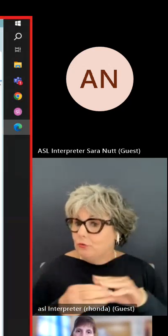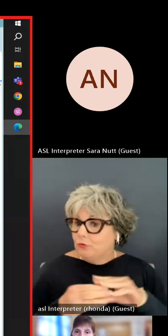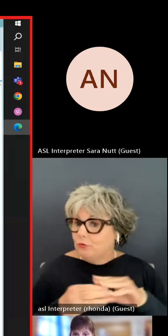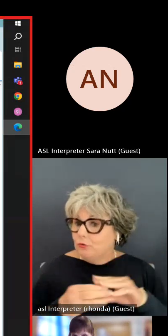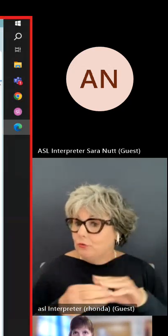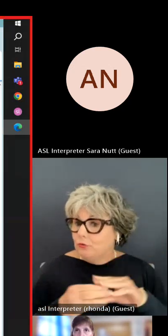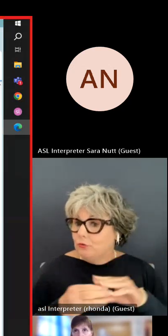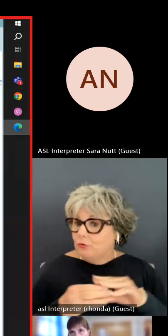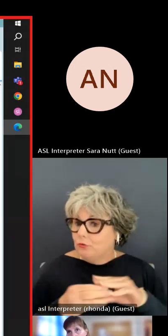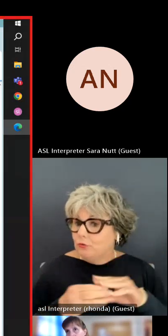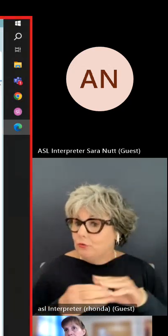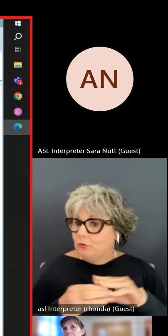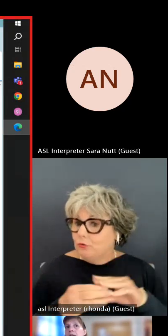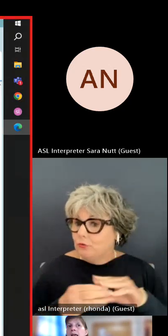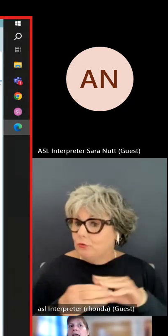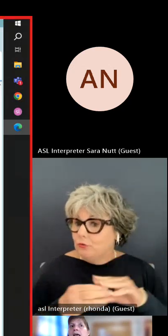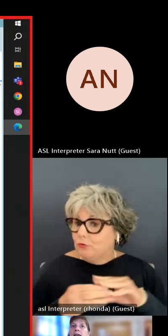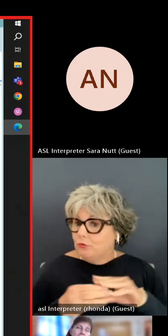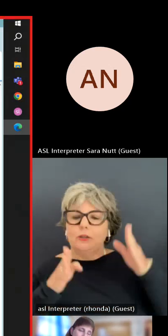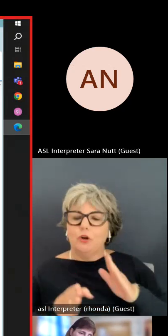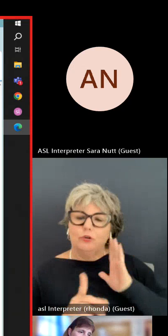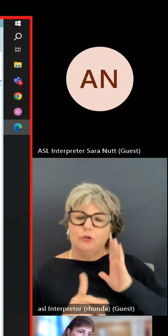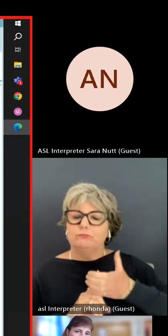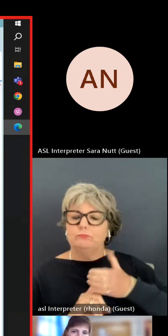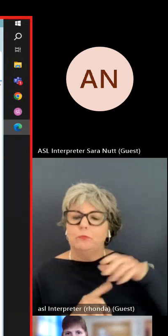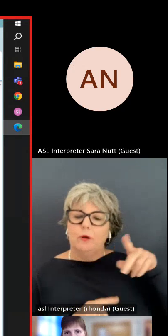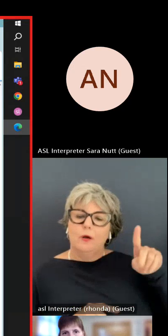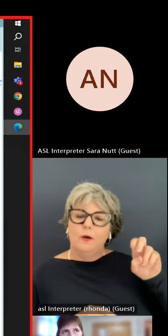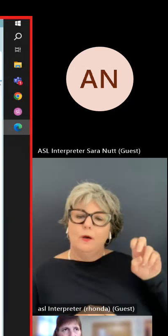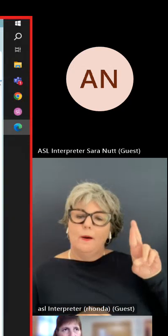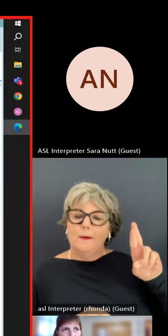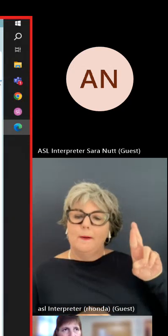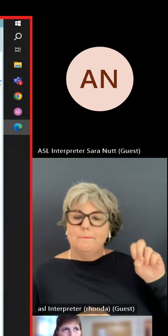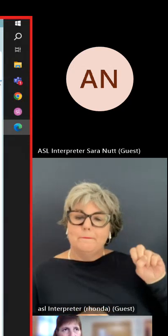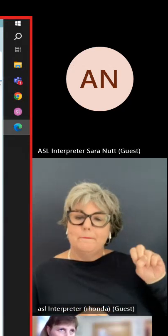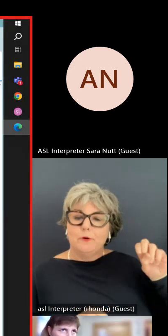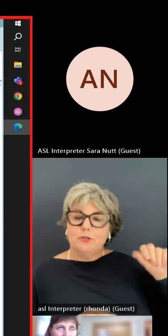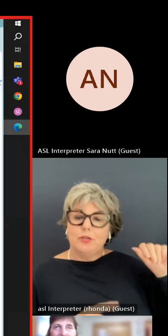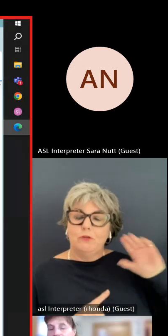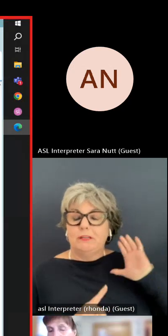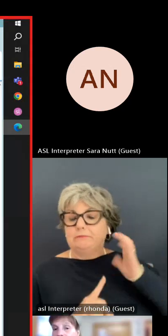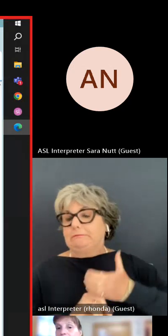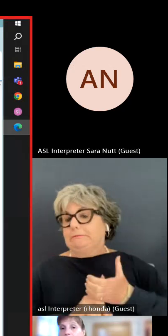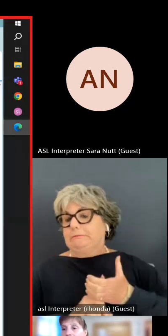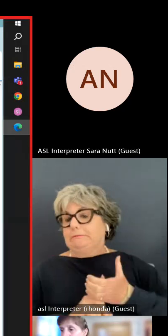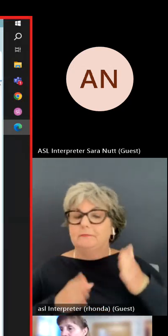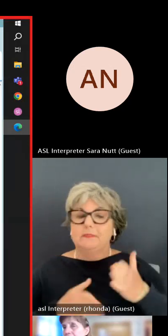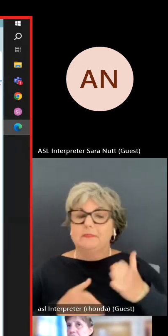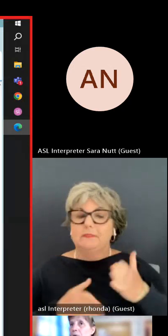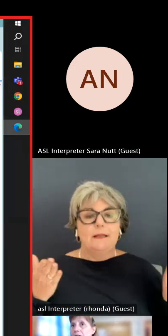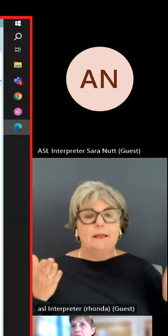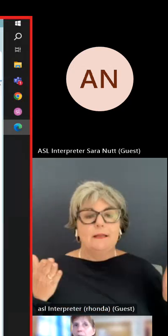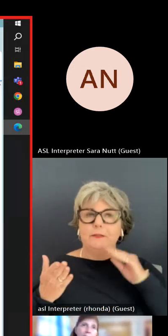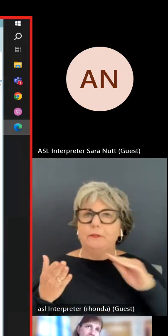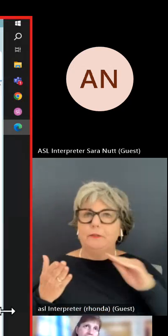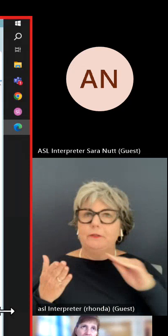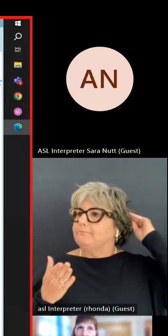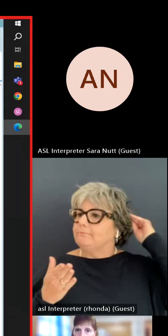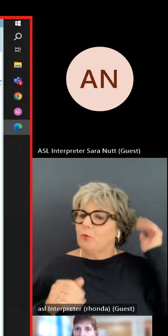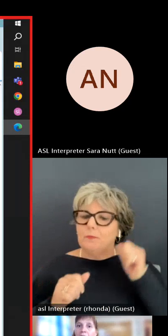develop what we call a learner persona. And your learner persona is something that you keep in mind as you work